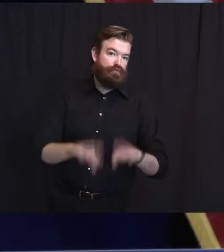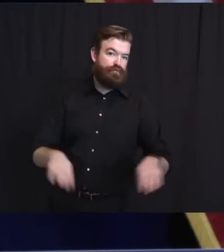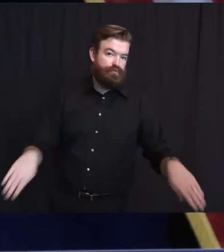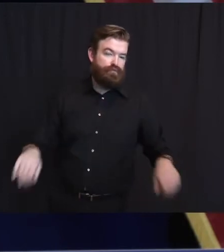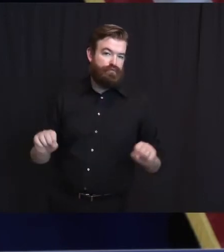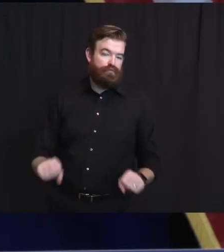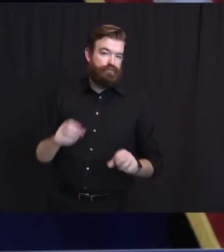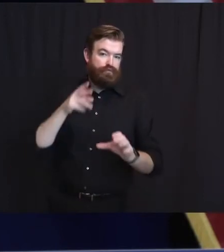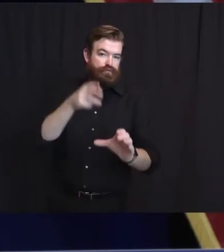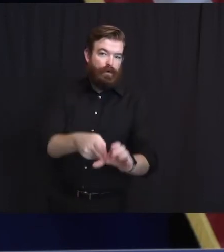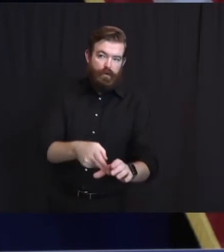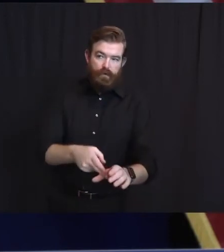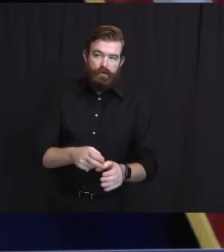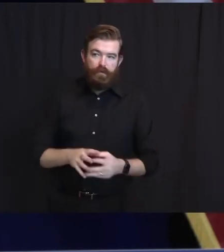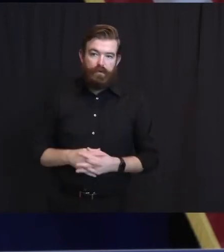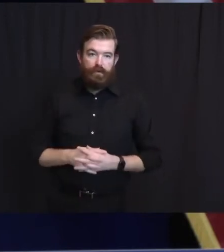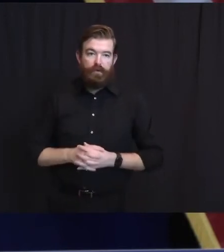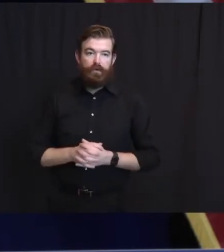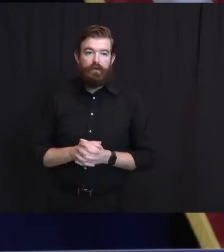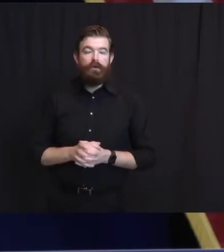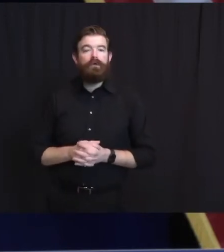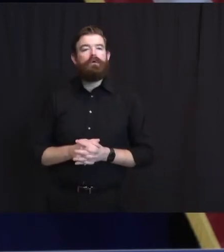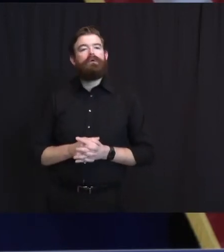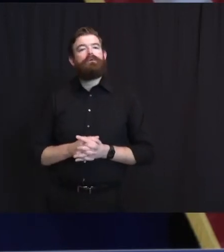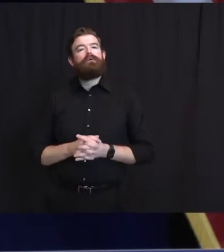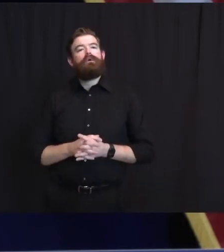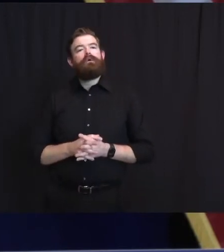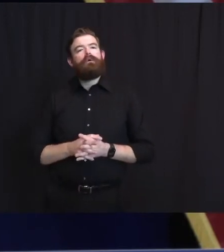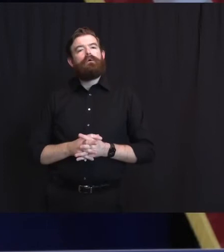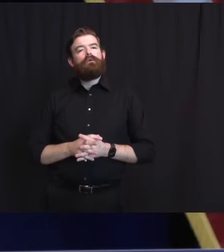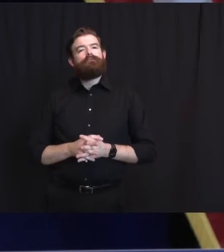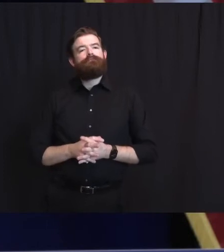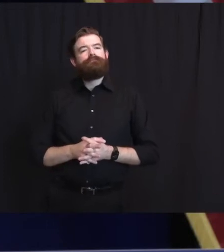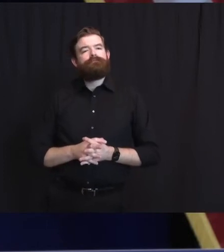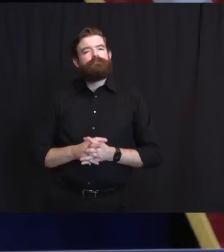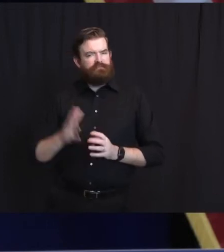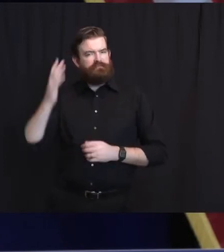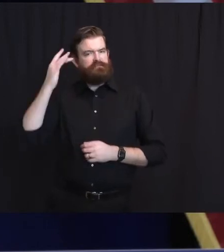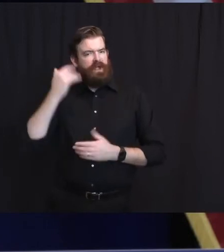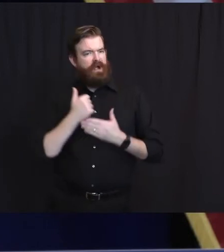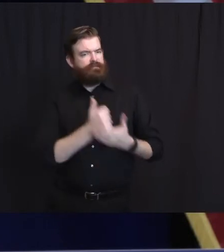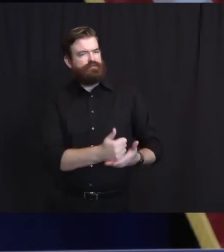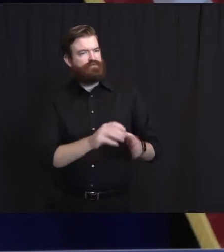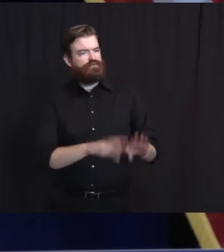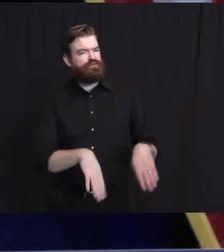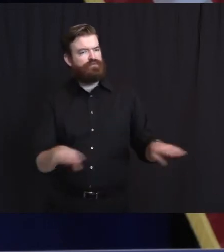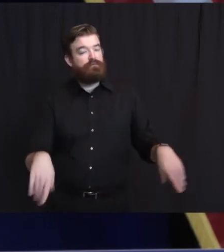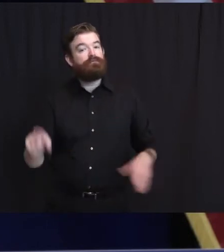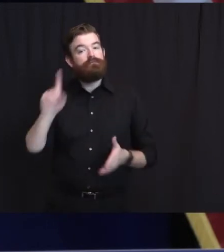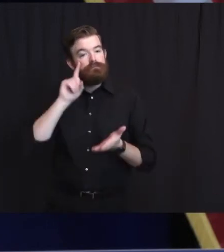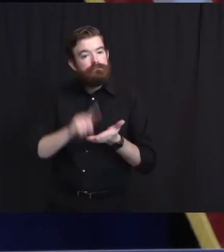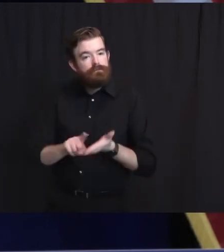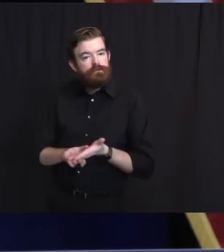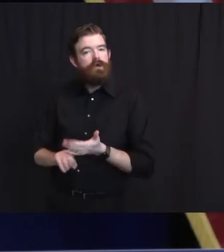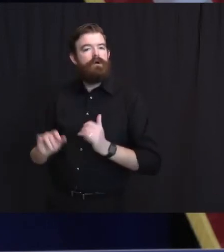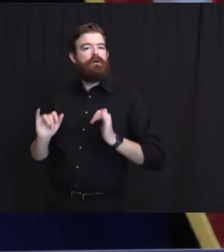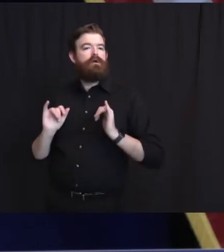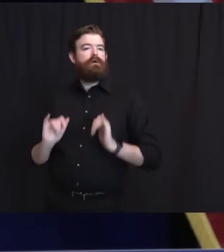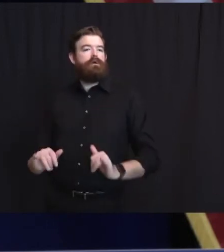of high-quality preschool to our youngest students are immediate. Studies find that the impact of high-quality preschool